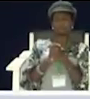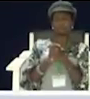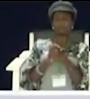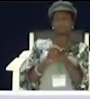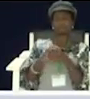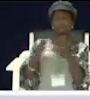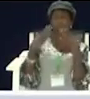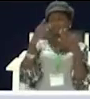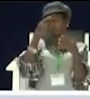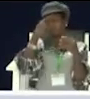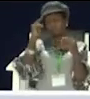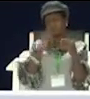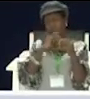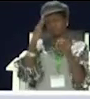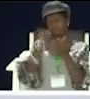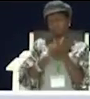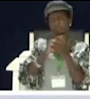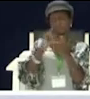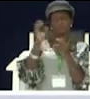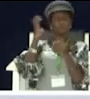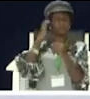Thank you because I believe you have heard.